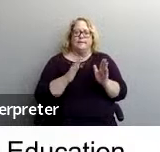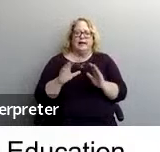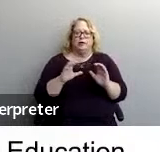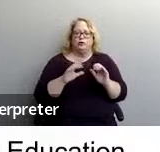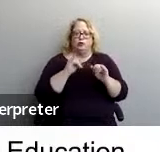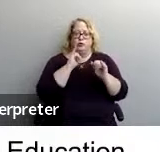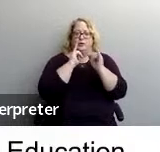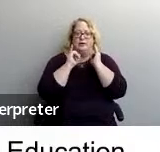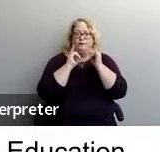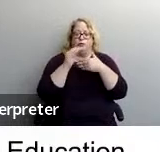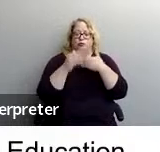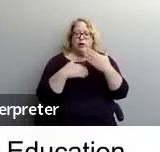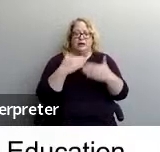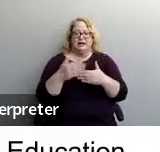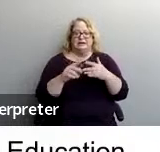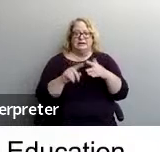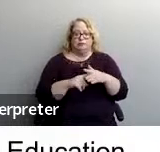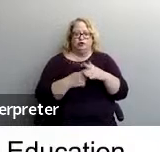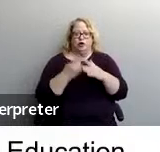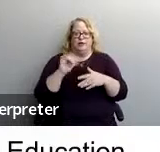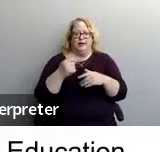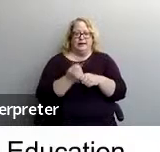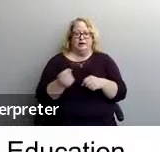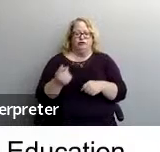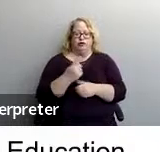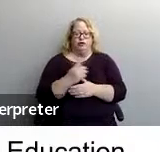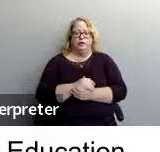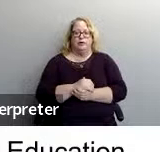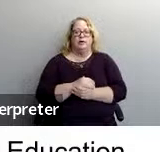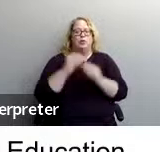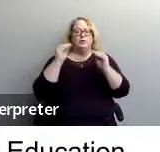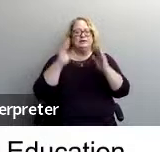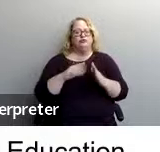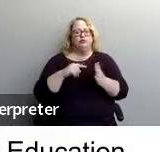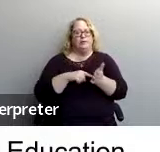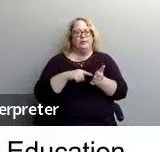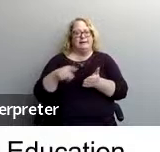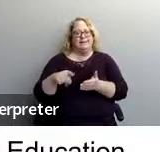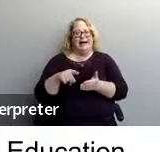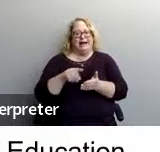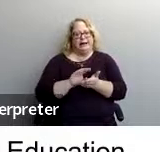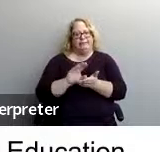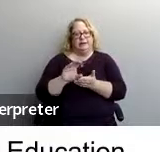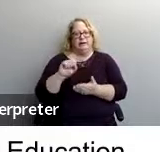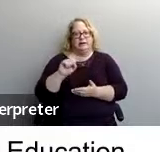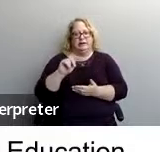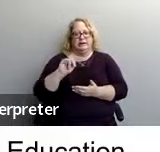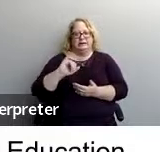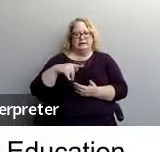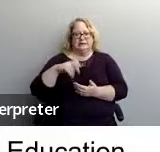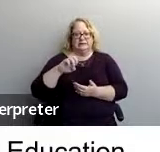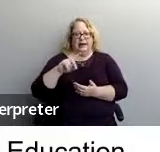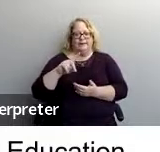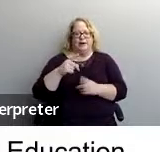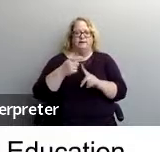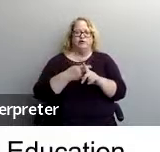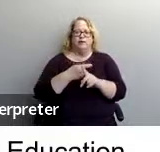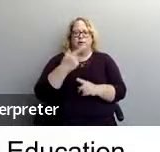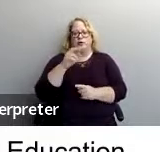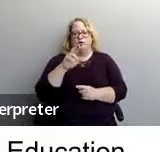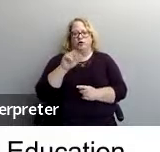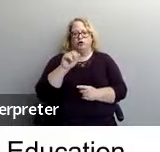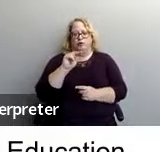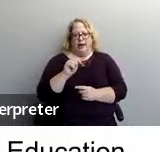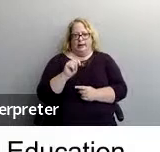process, and roll that out for next year. Those teachers will be paid a stipend with the grant that we have from